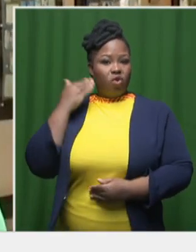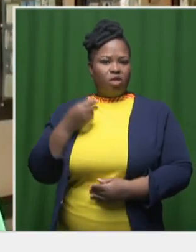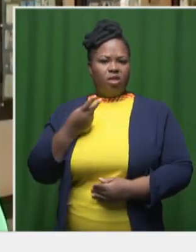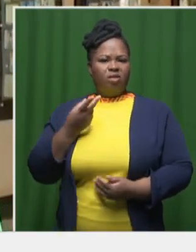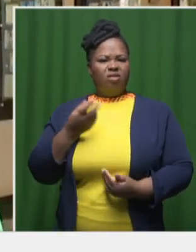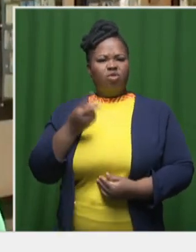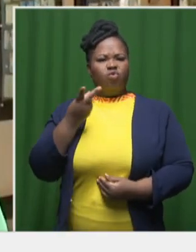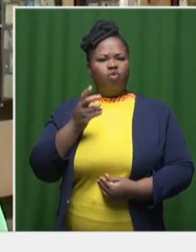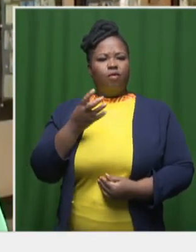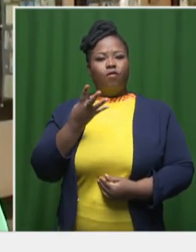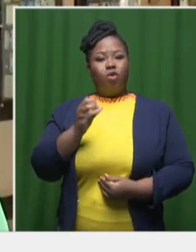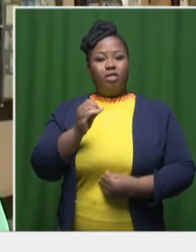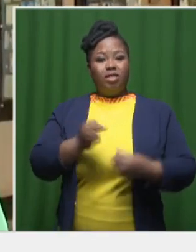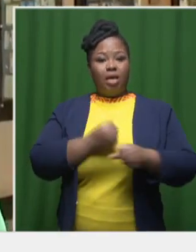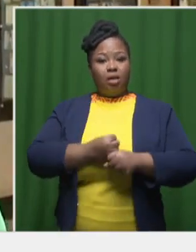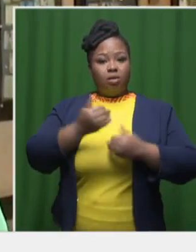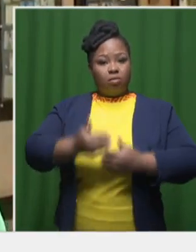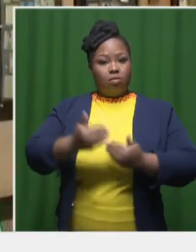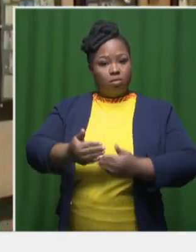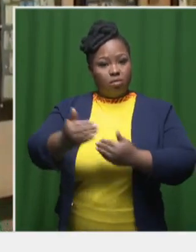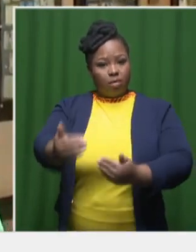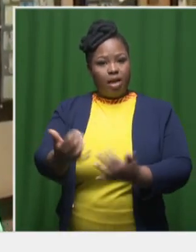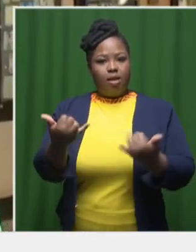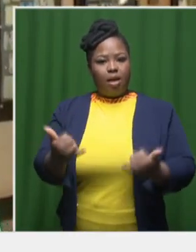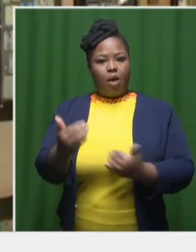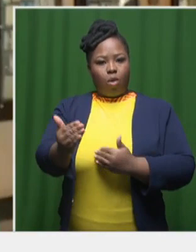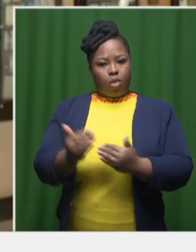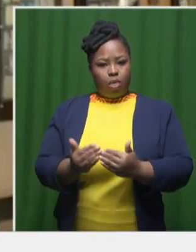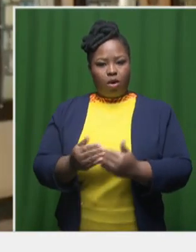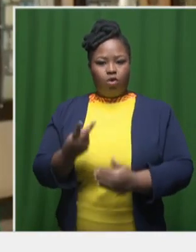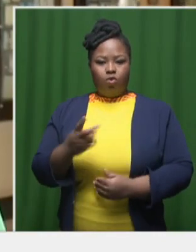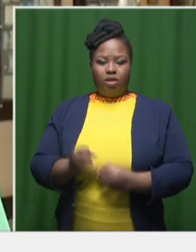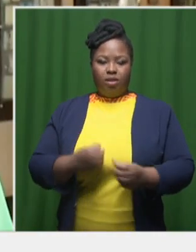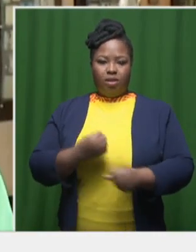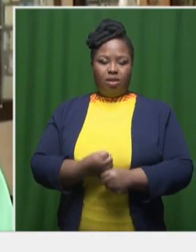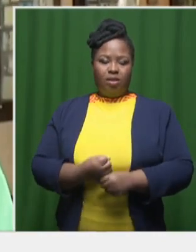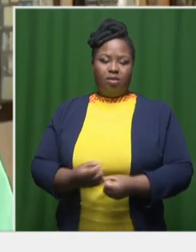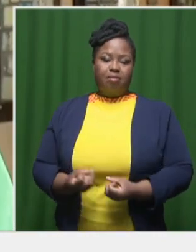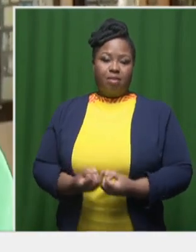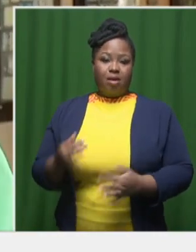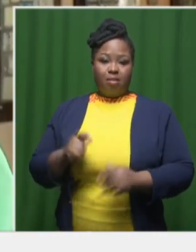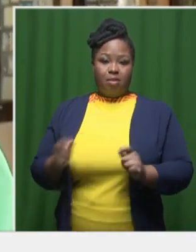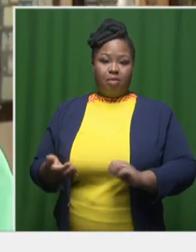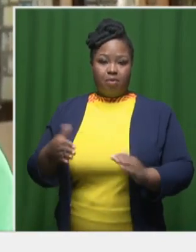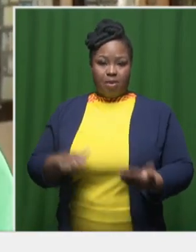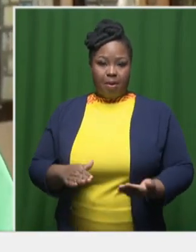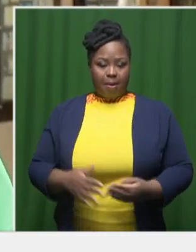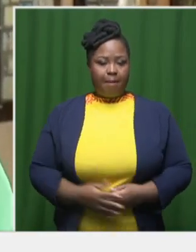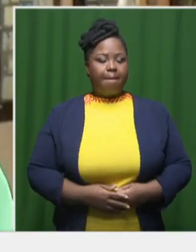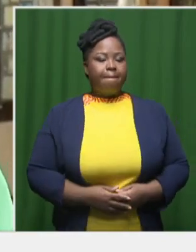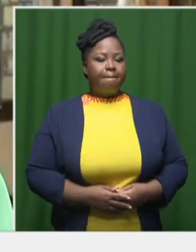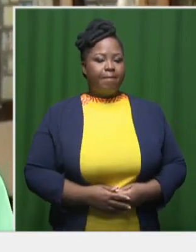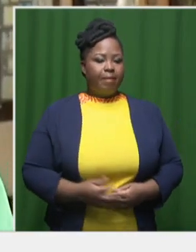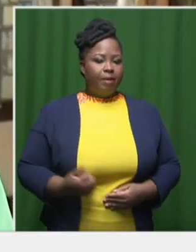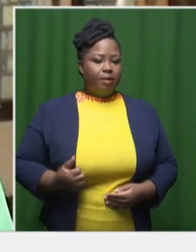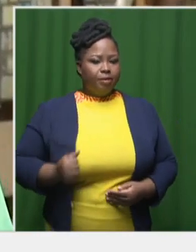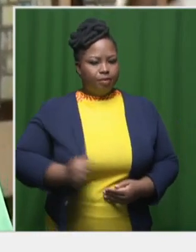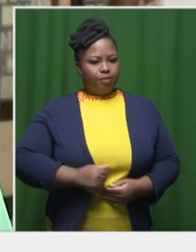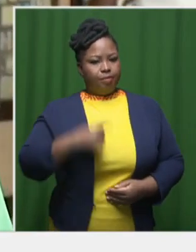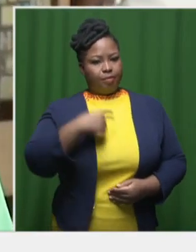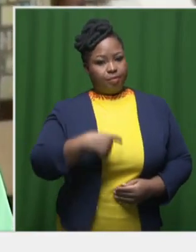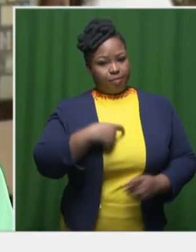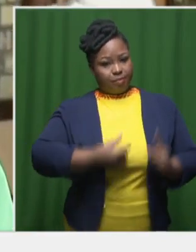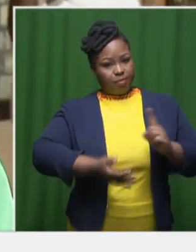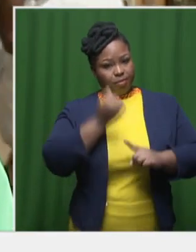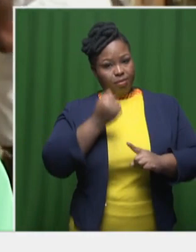And we know the kind of devastation that's caused both our infrastructure and the loss of lives. Now, I just want to go into a personal achievement. You were